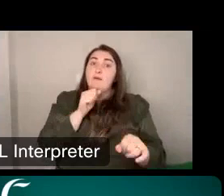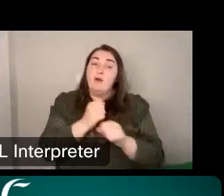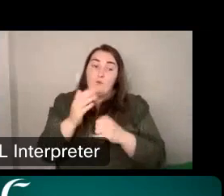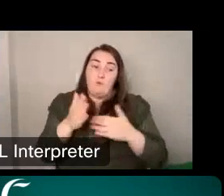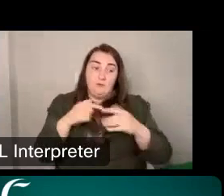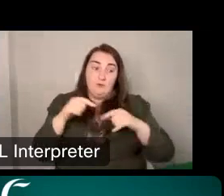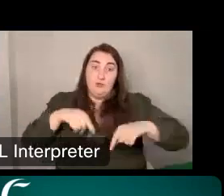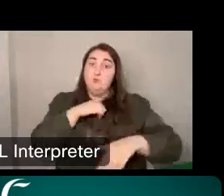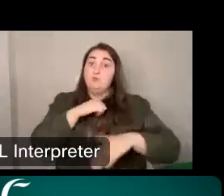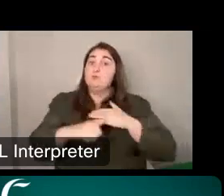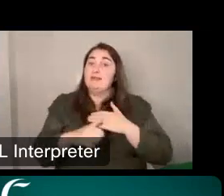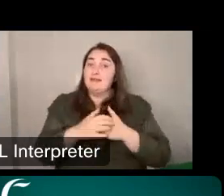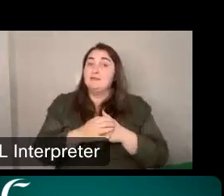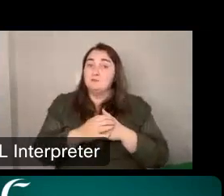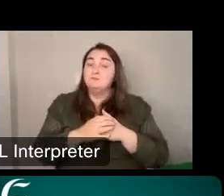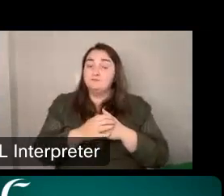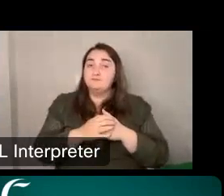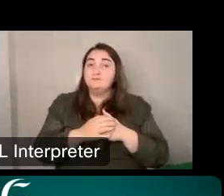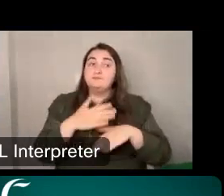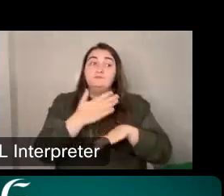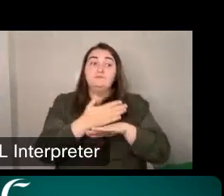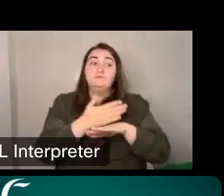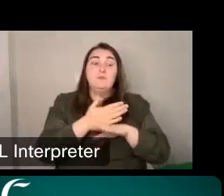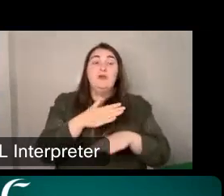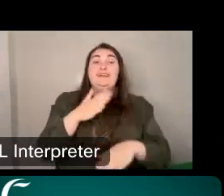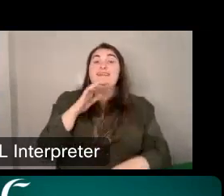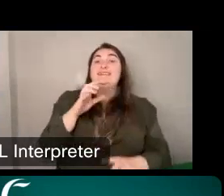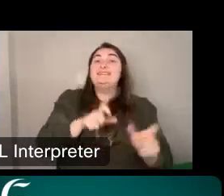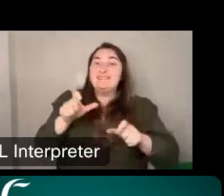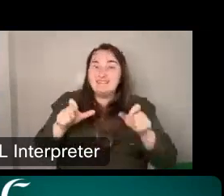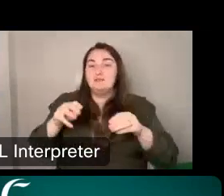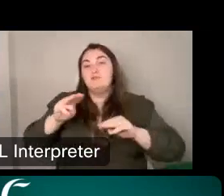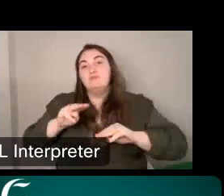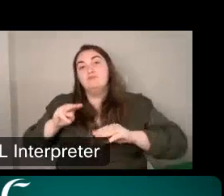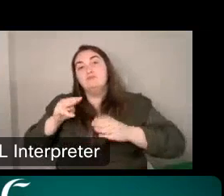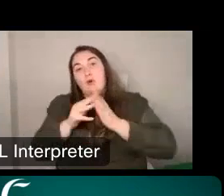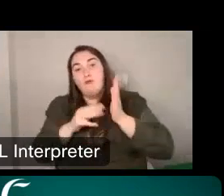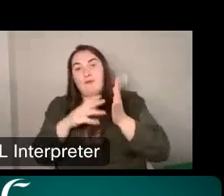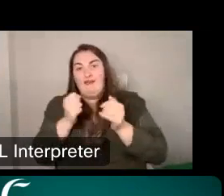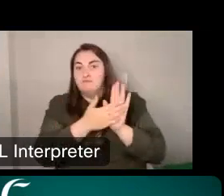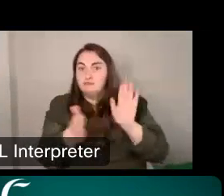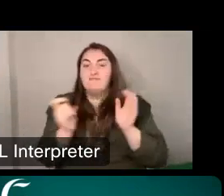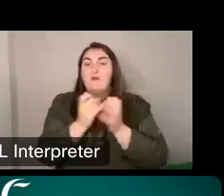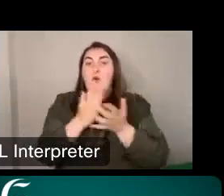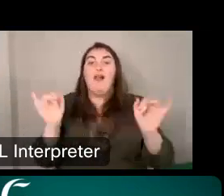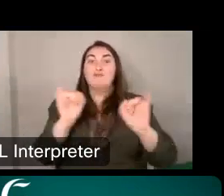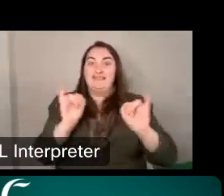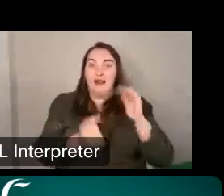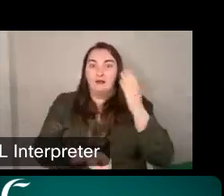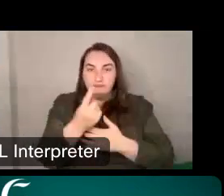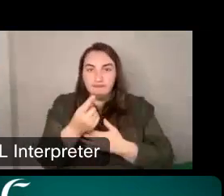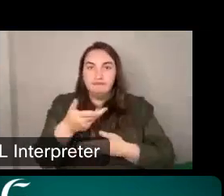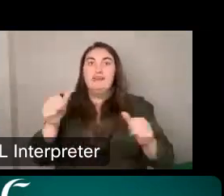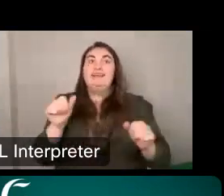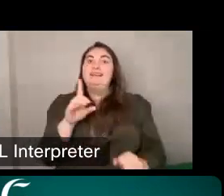today, the Employee Assistance Programme Service has the remit for all critical incident debriefing in HSE